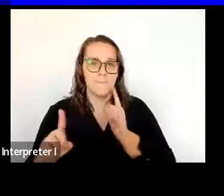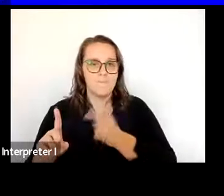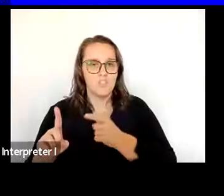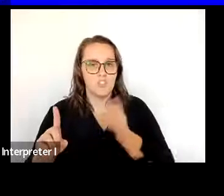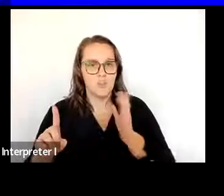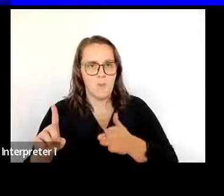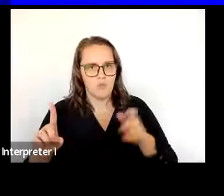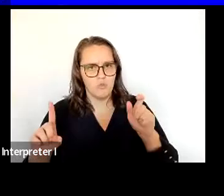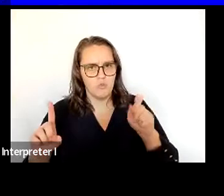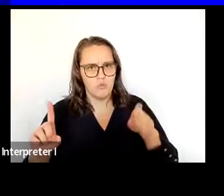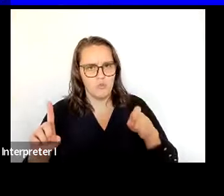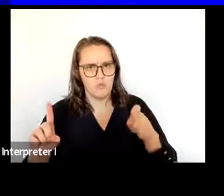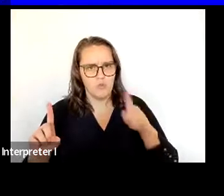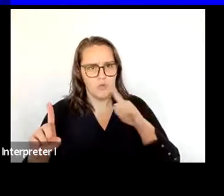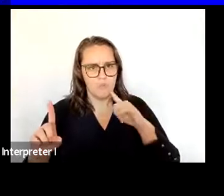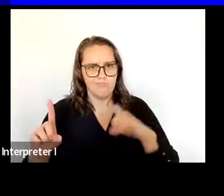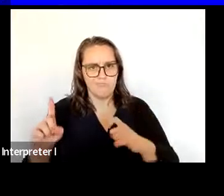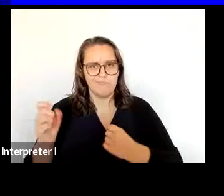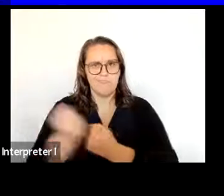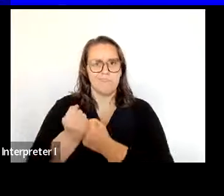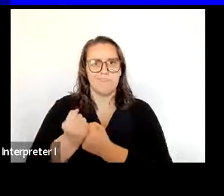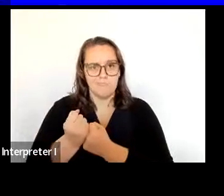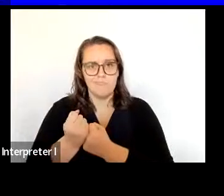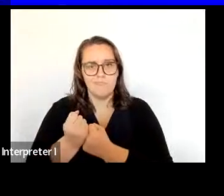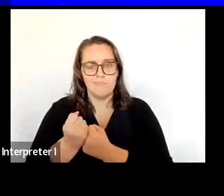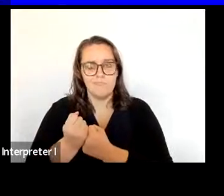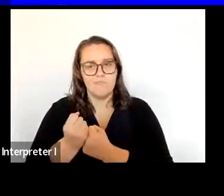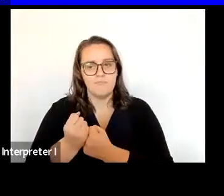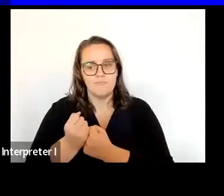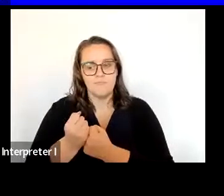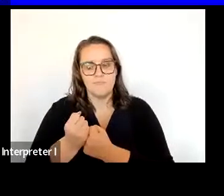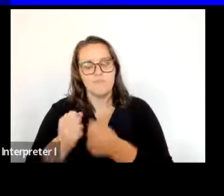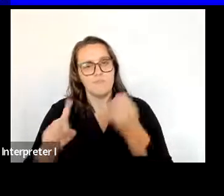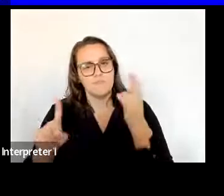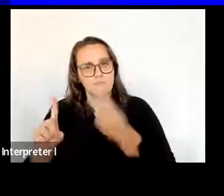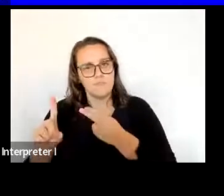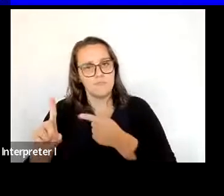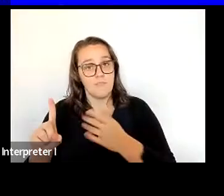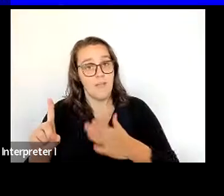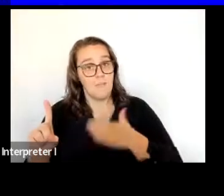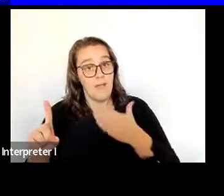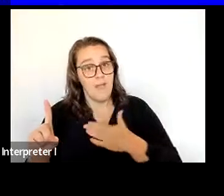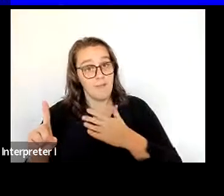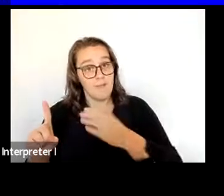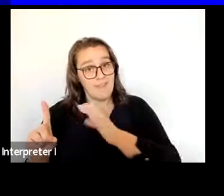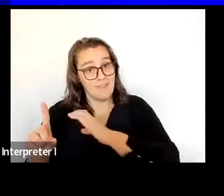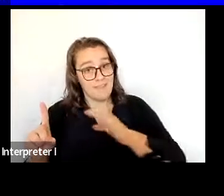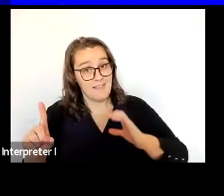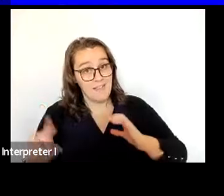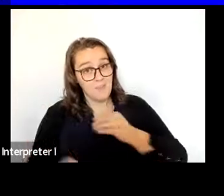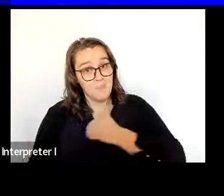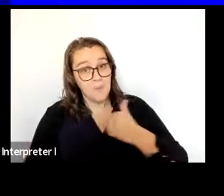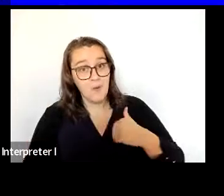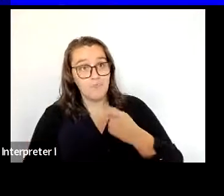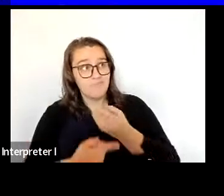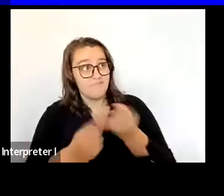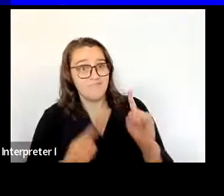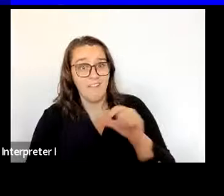deserves our support. And I'm glad that we've got not only council members, but we got other